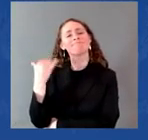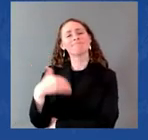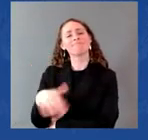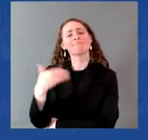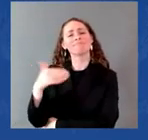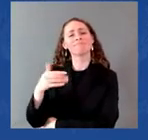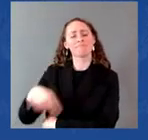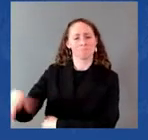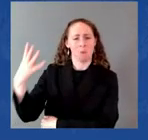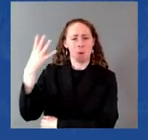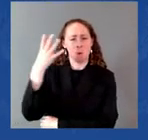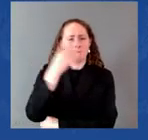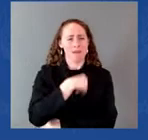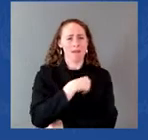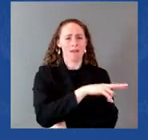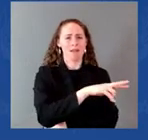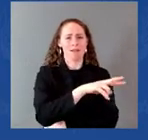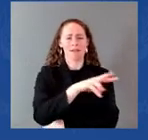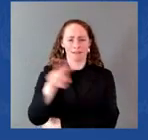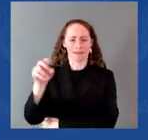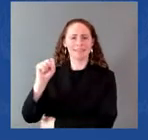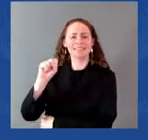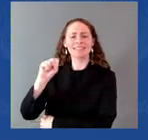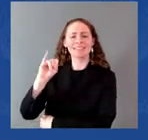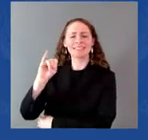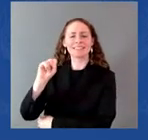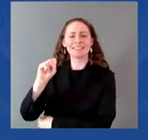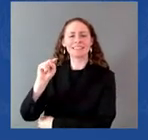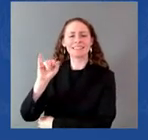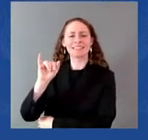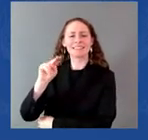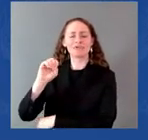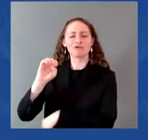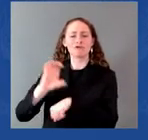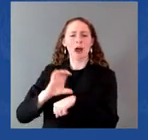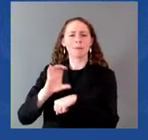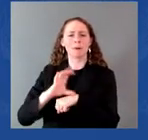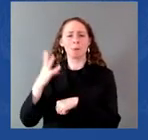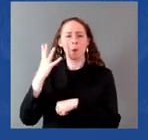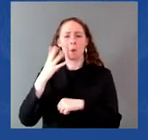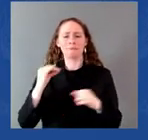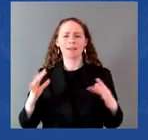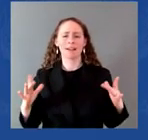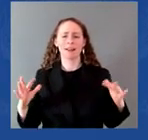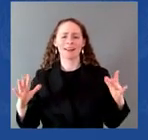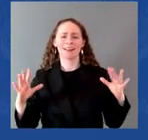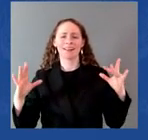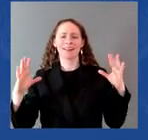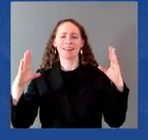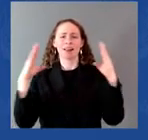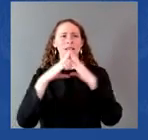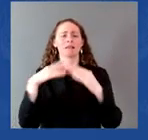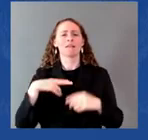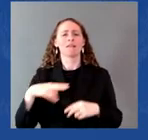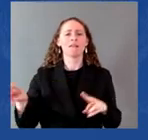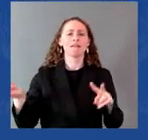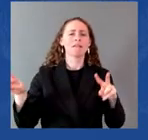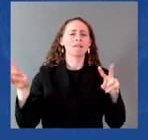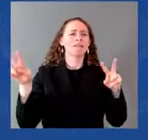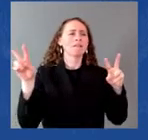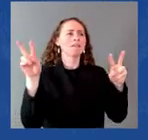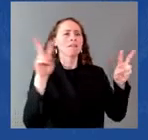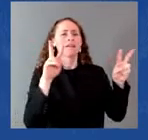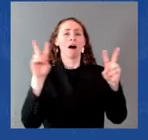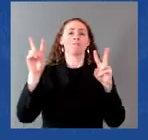see Michelangelo's masterpiece, and it takes your breath away. It reminds me of Michelangelo's famous words when he said,